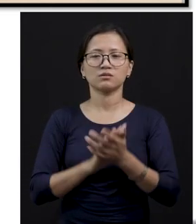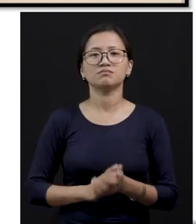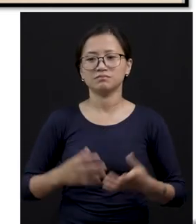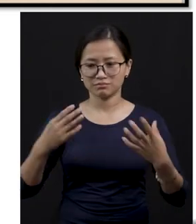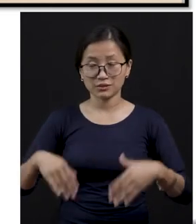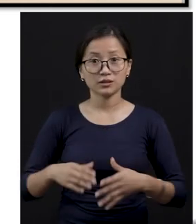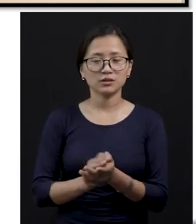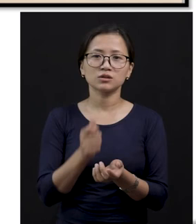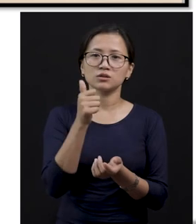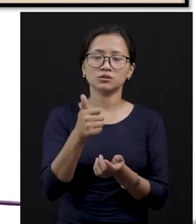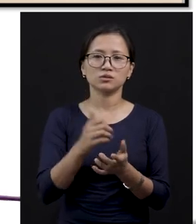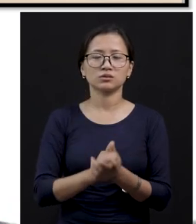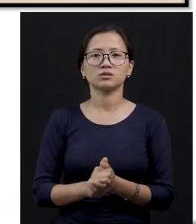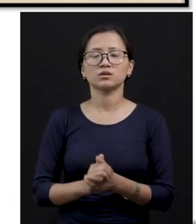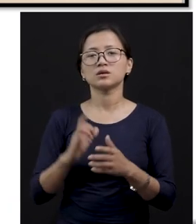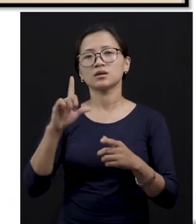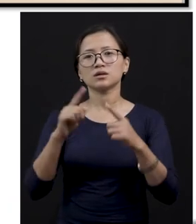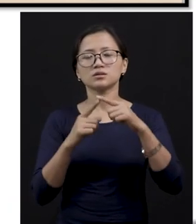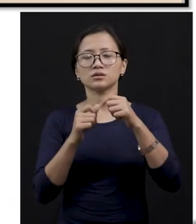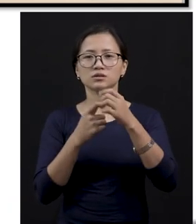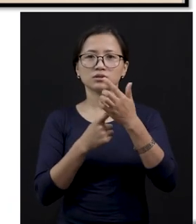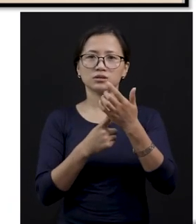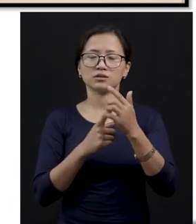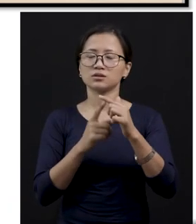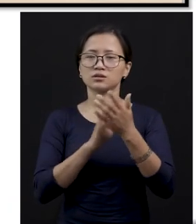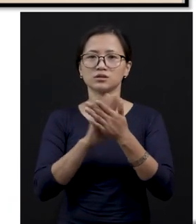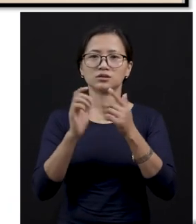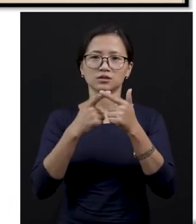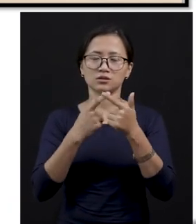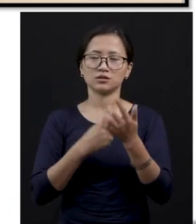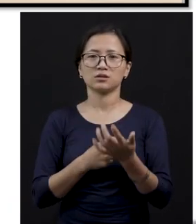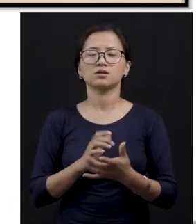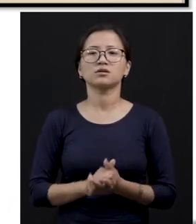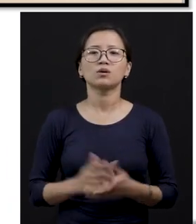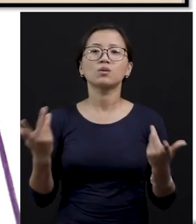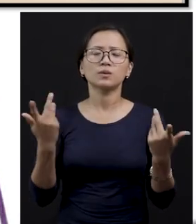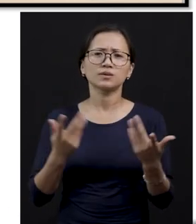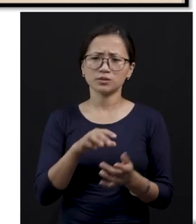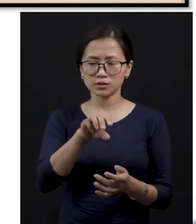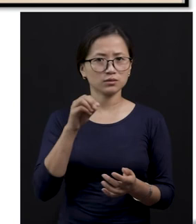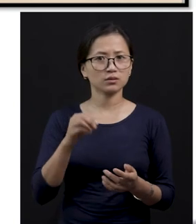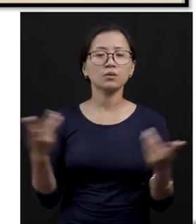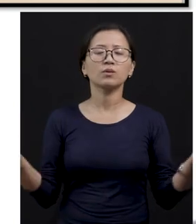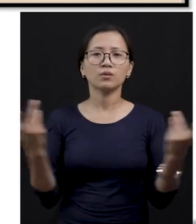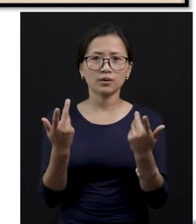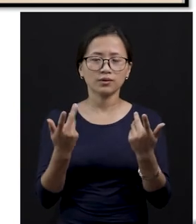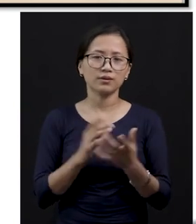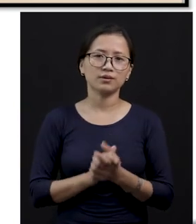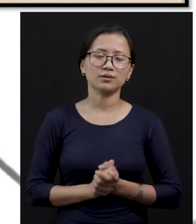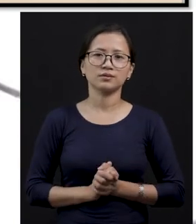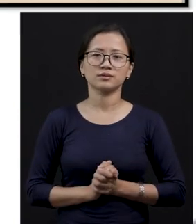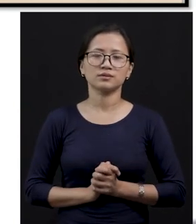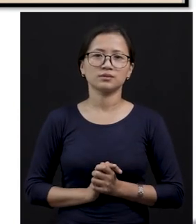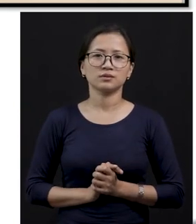goods. Letter. L-E-A-T-H-E-R. And, children, where do we get this letter? From where